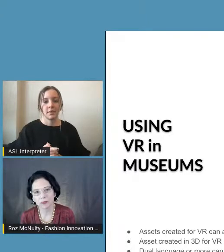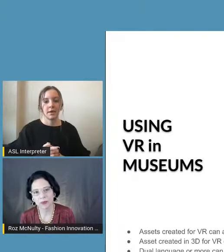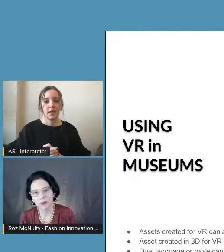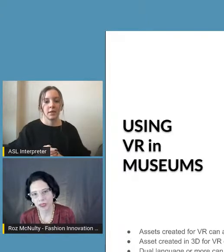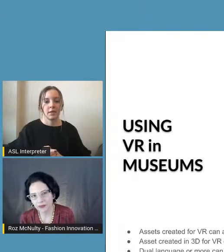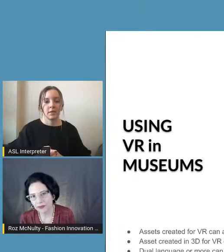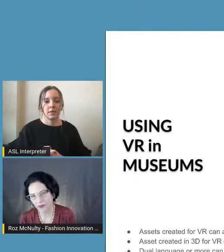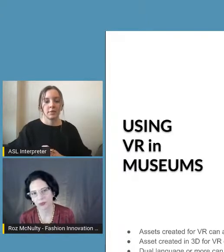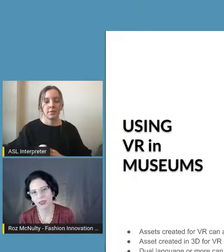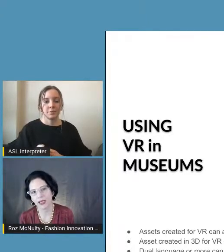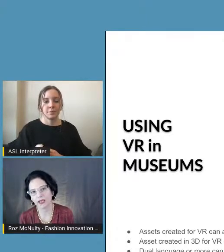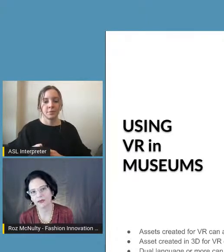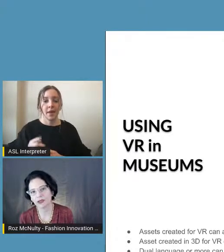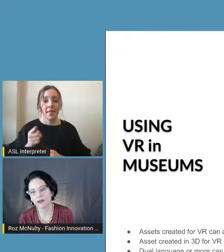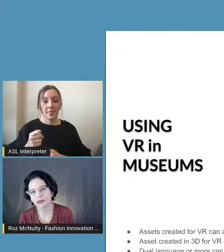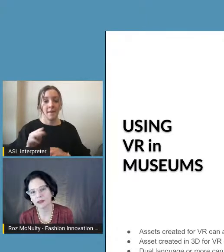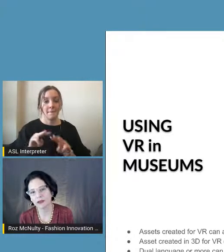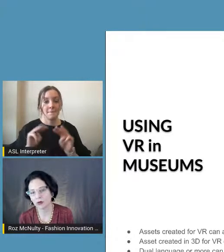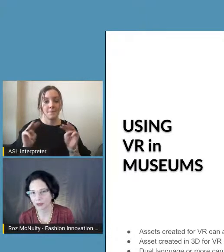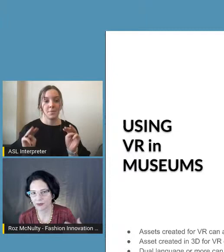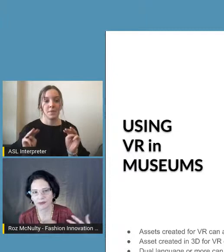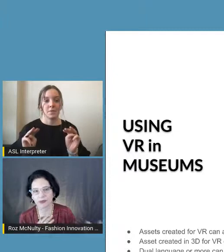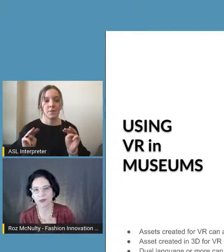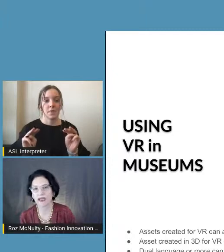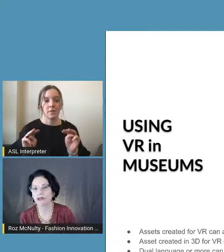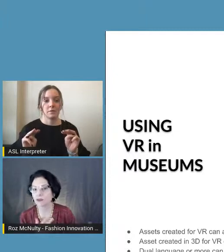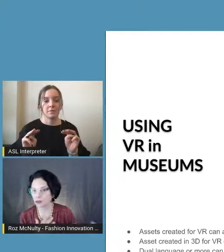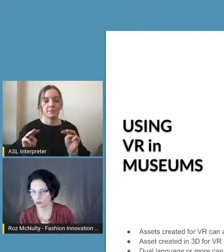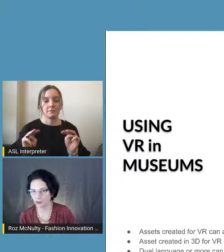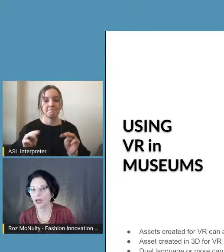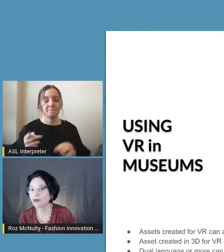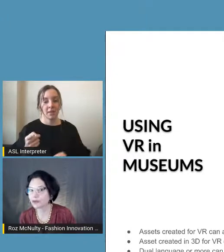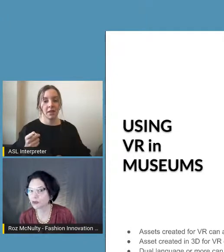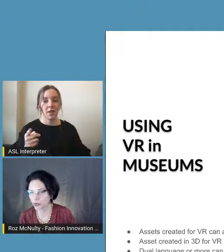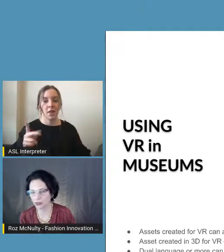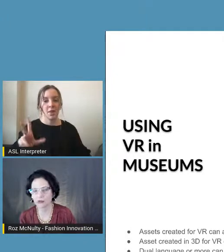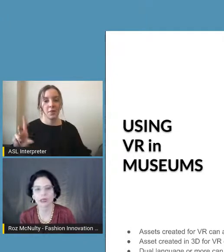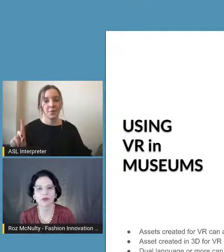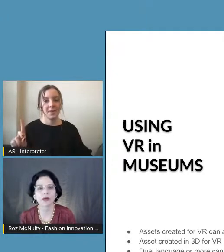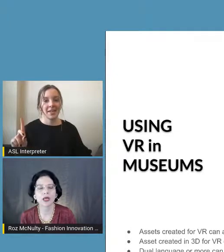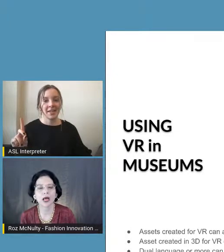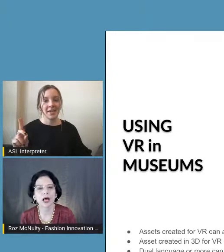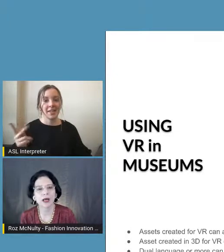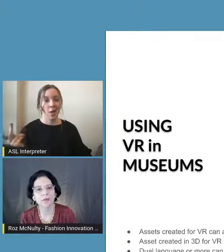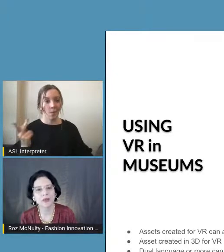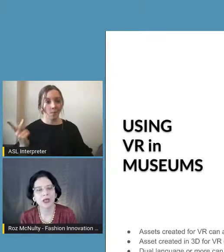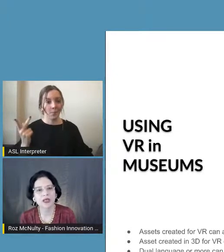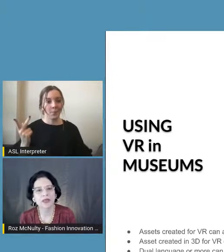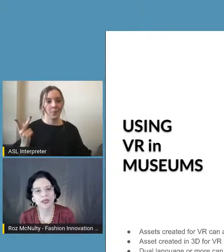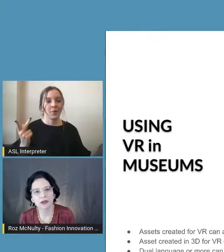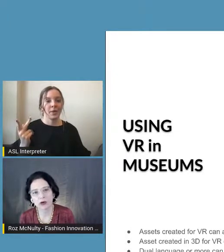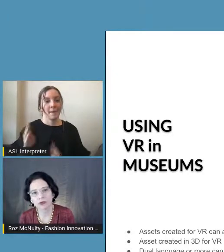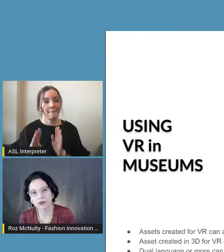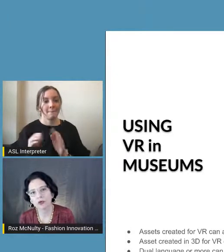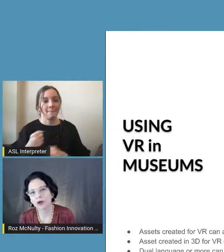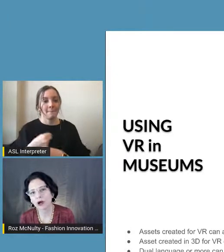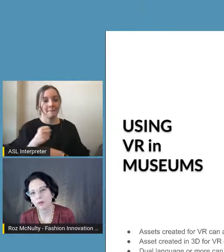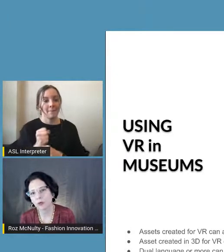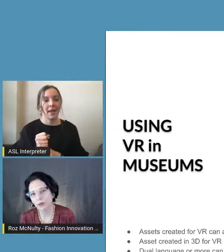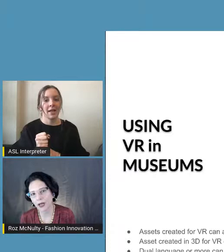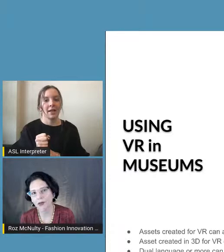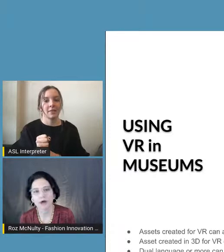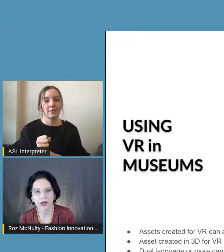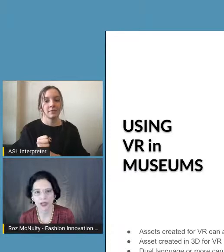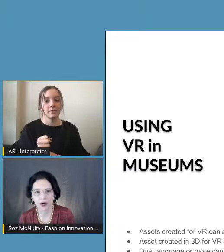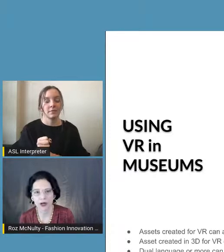so, because it's a 3D asset, or because it's a 3D asset the two of us created together, that it can also work